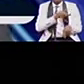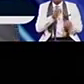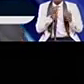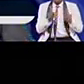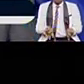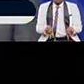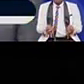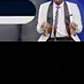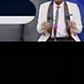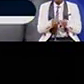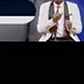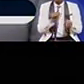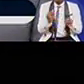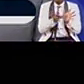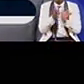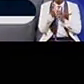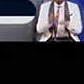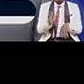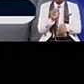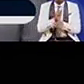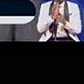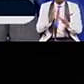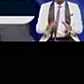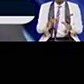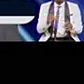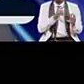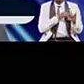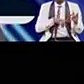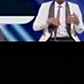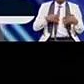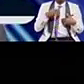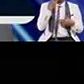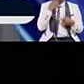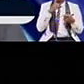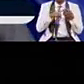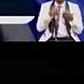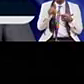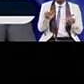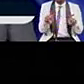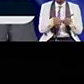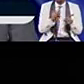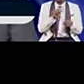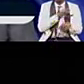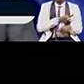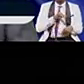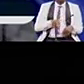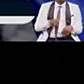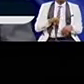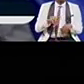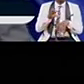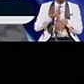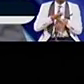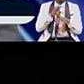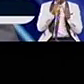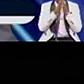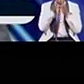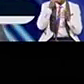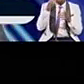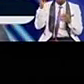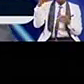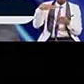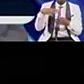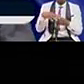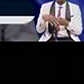a worker, a Christian worker, spoken to you as a member of the church. Pray for grace.